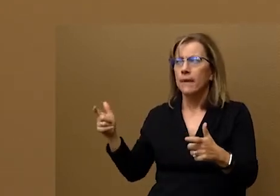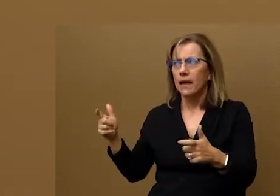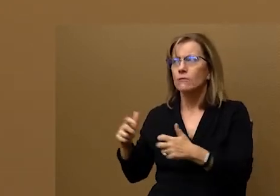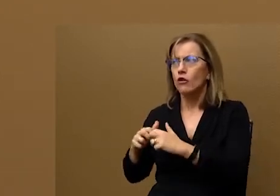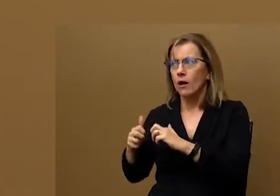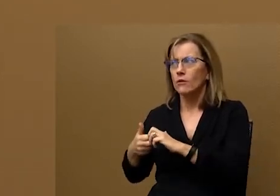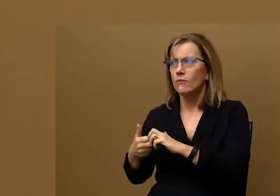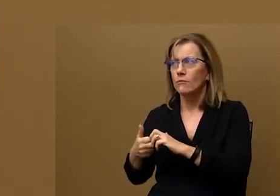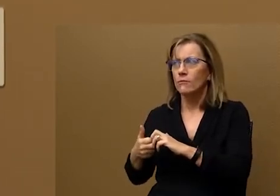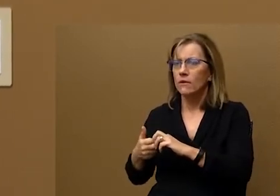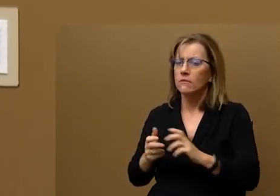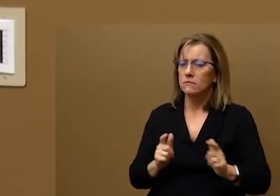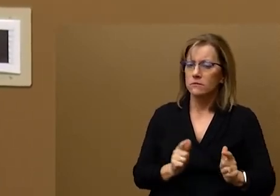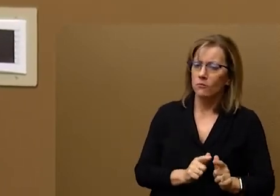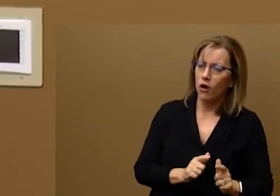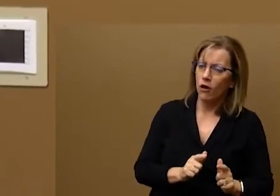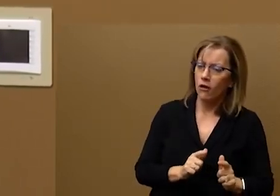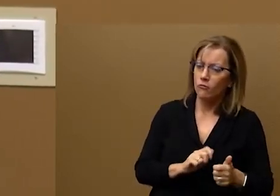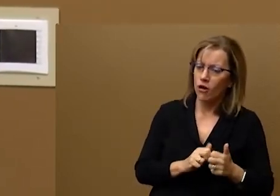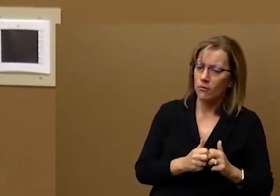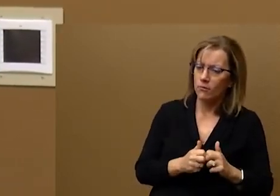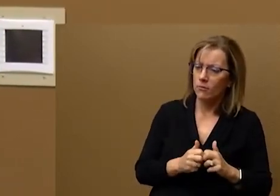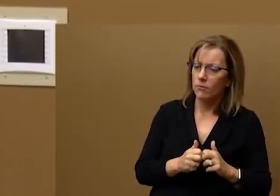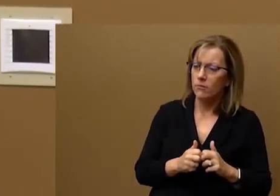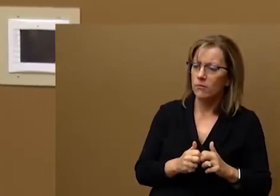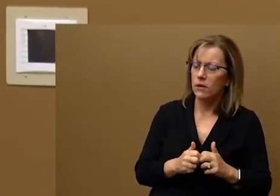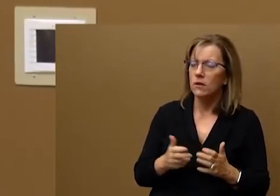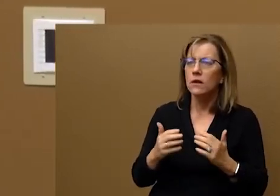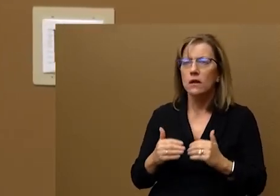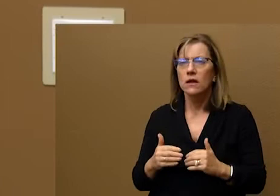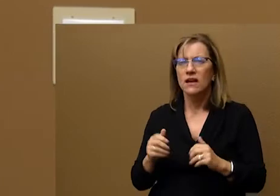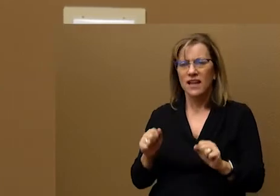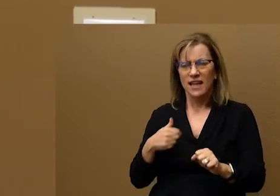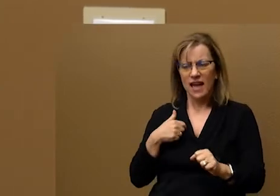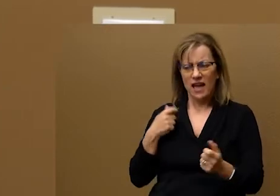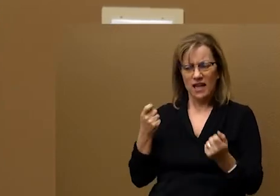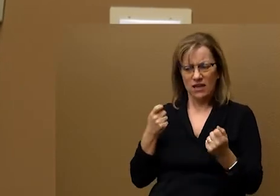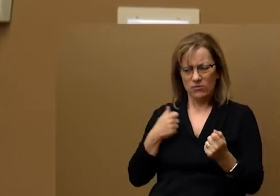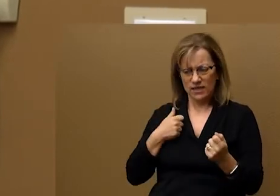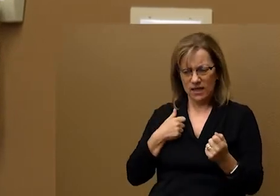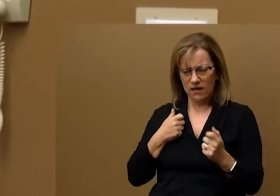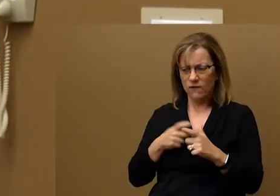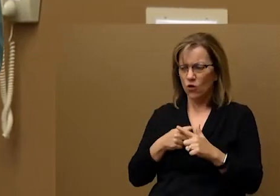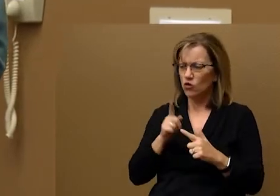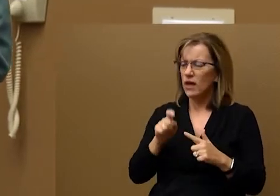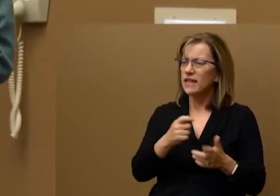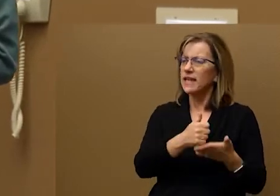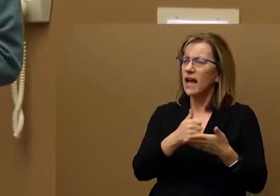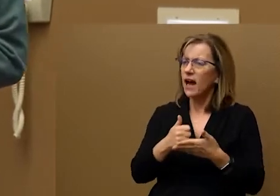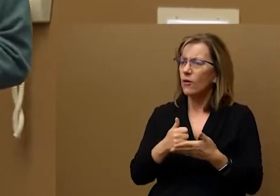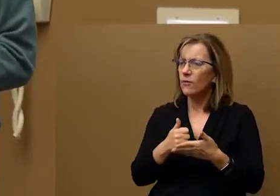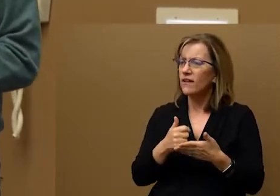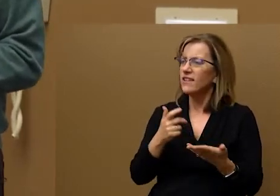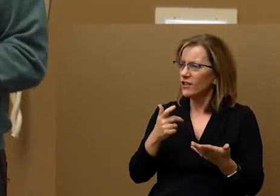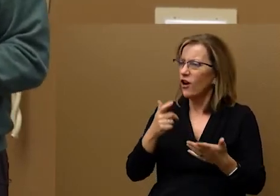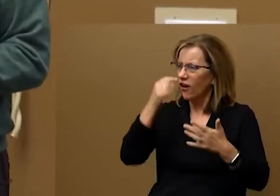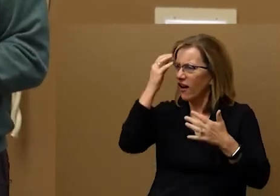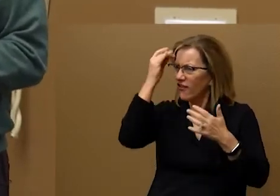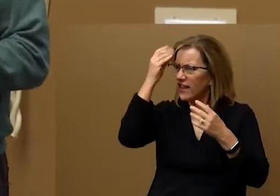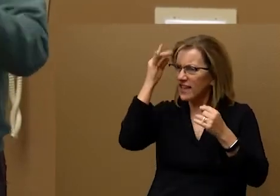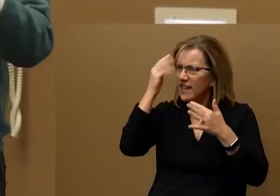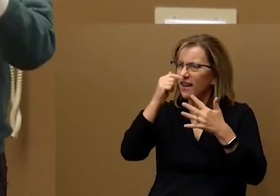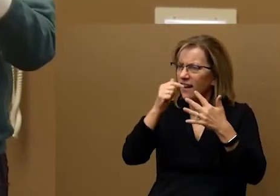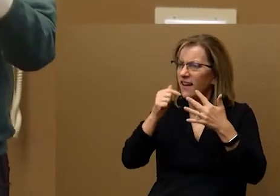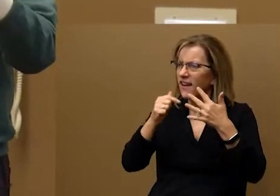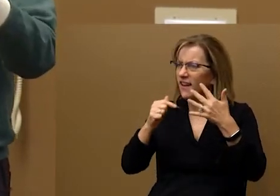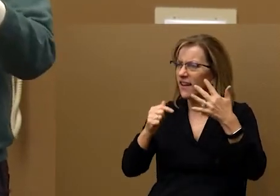see big problem, small problem. Then, can I handle this problem? Can I do this myself, or do I need help?